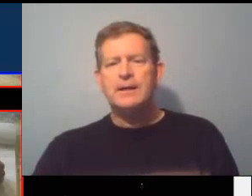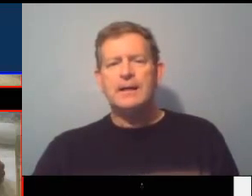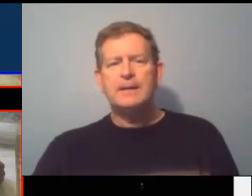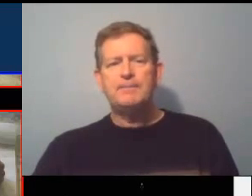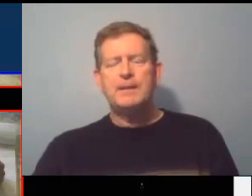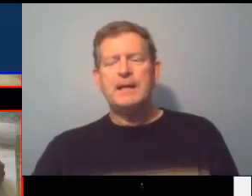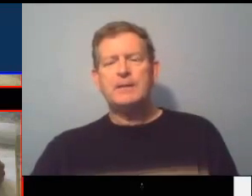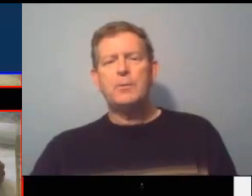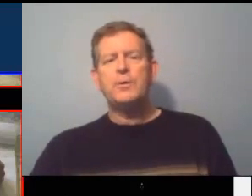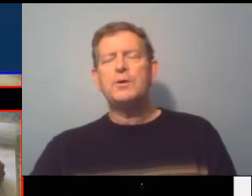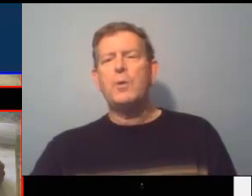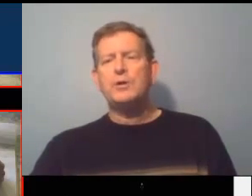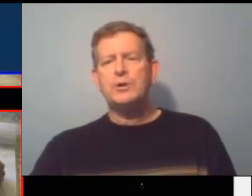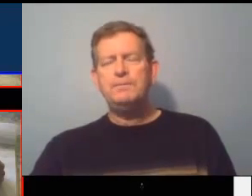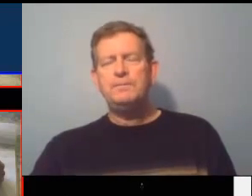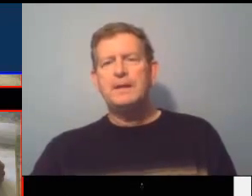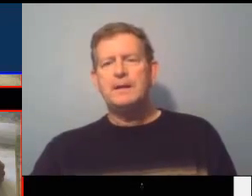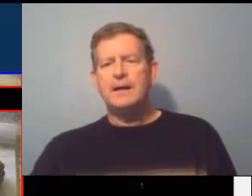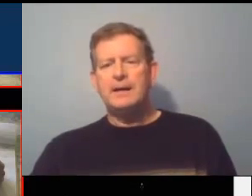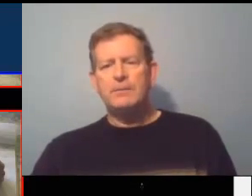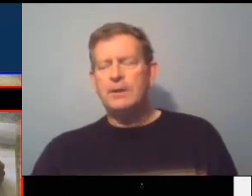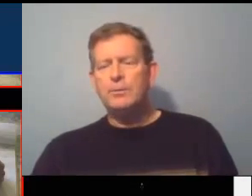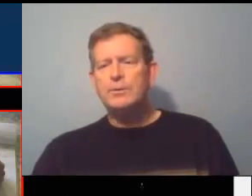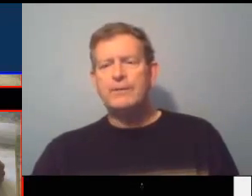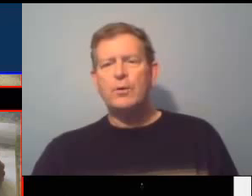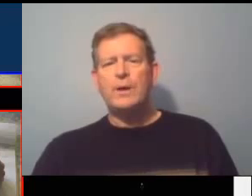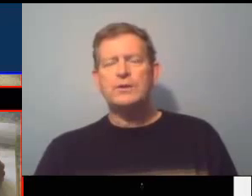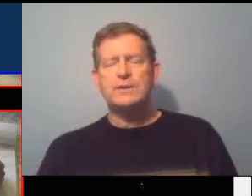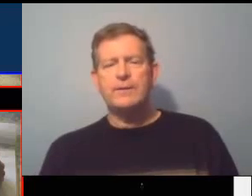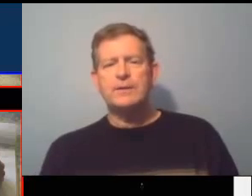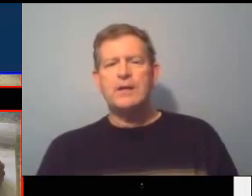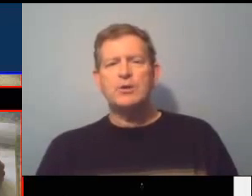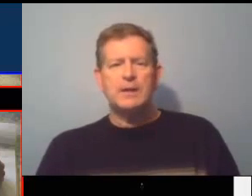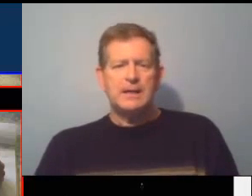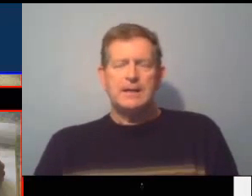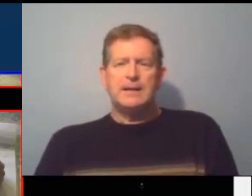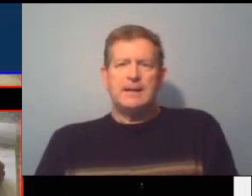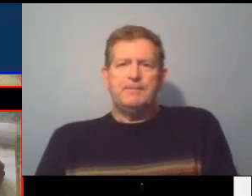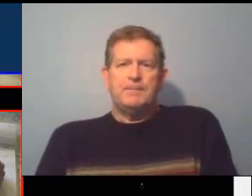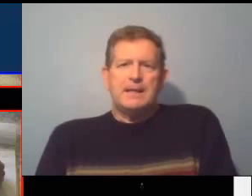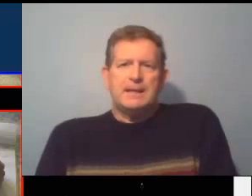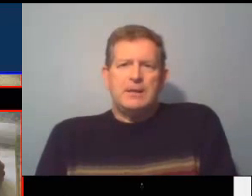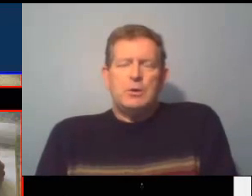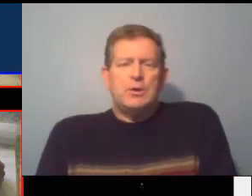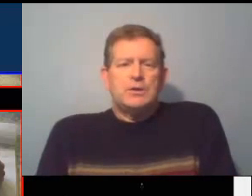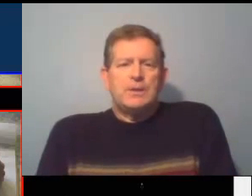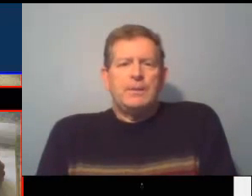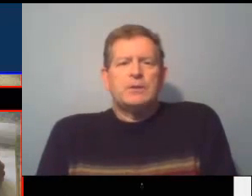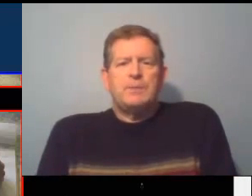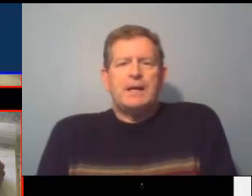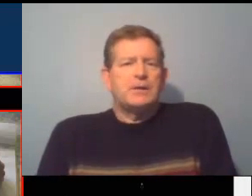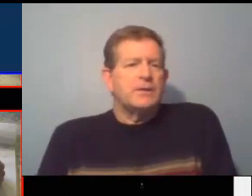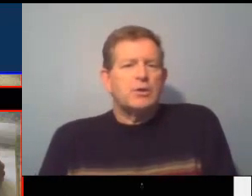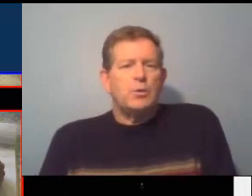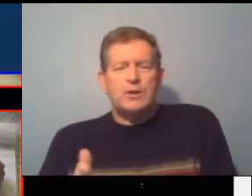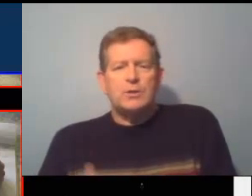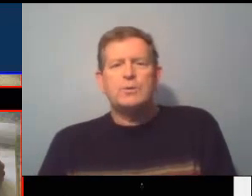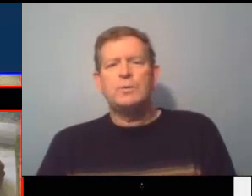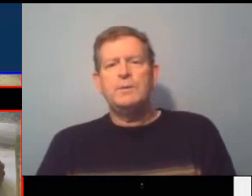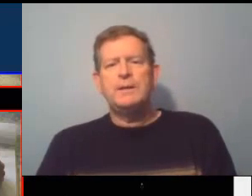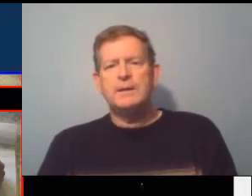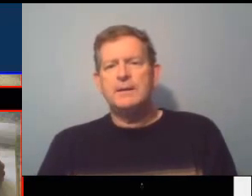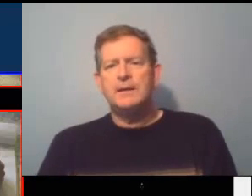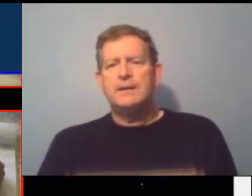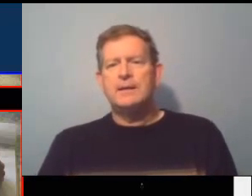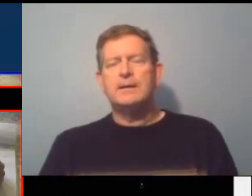here. At the third question, and we'll do several questions of this nature, you could simply respond to this question,